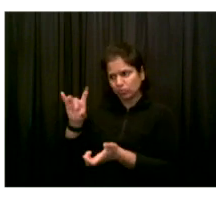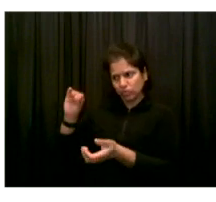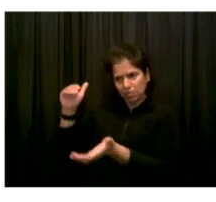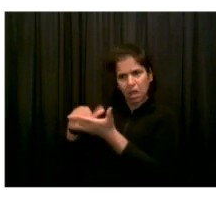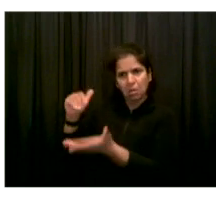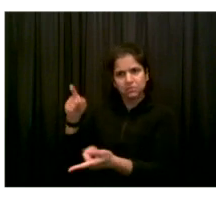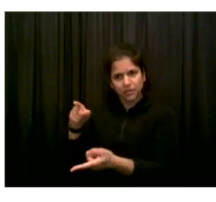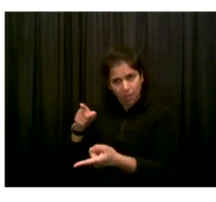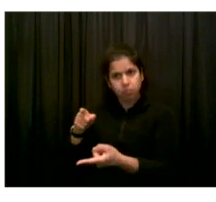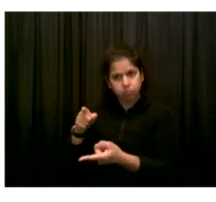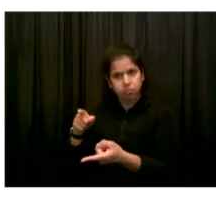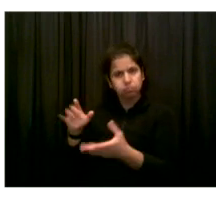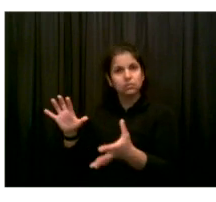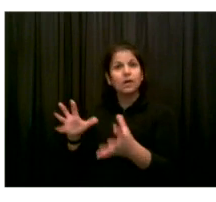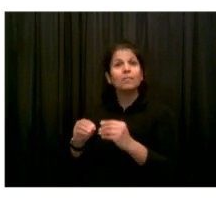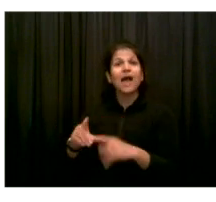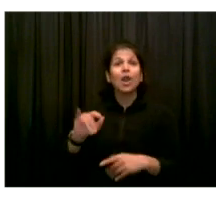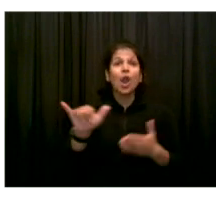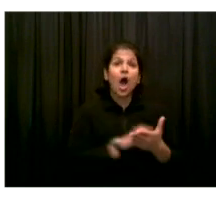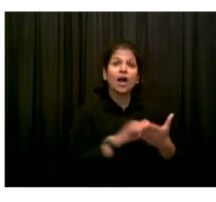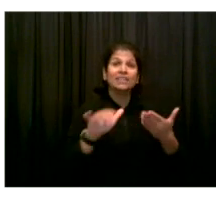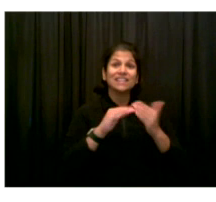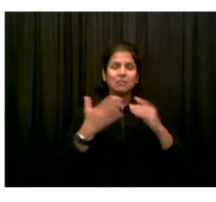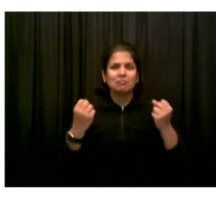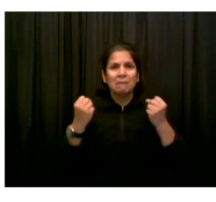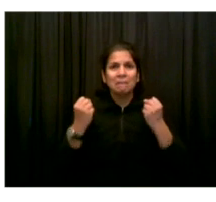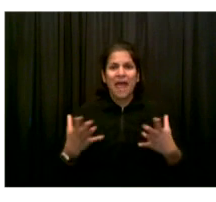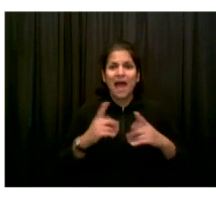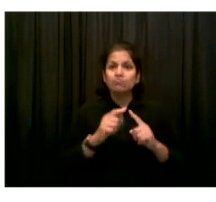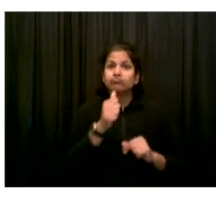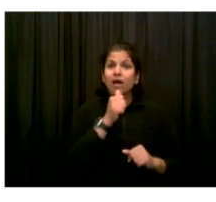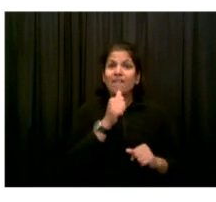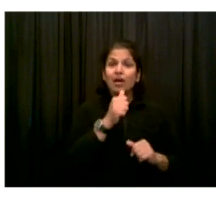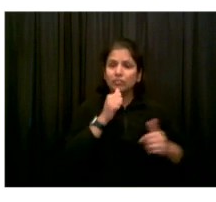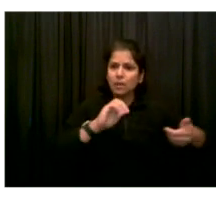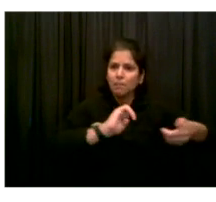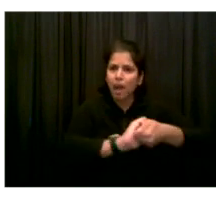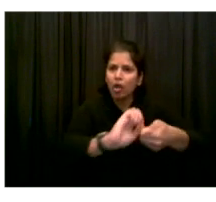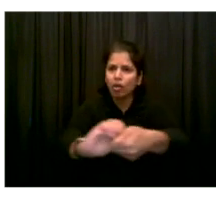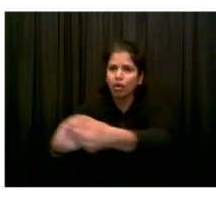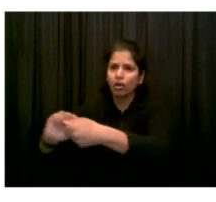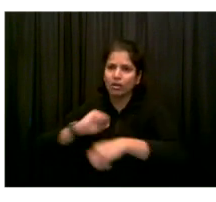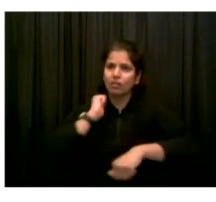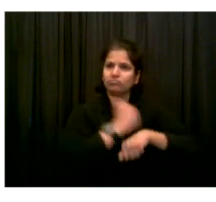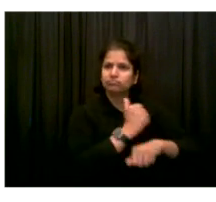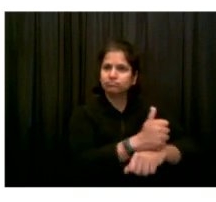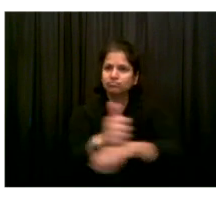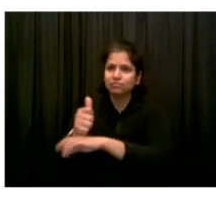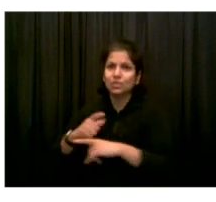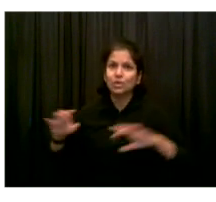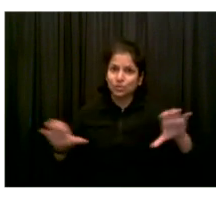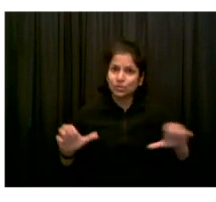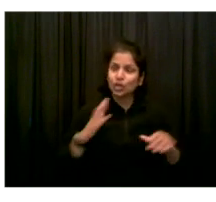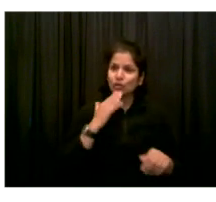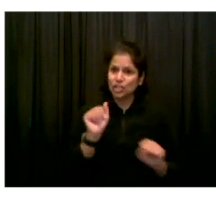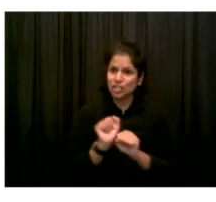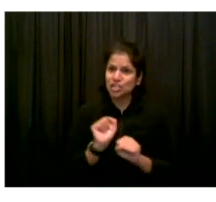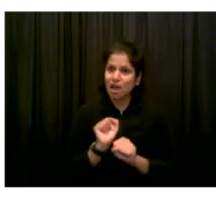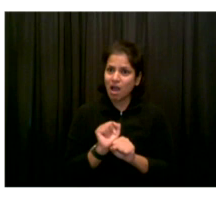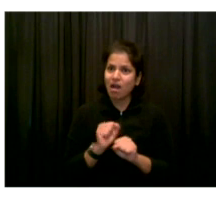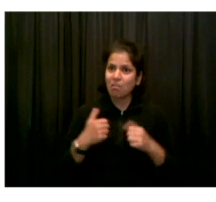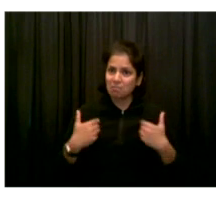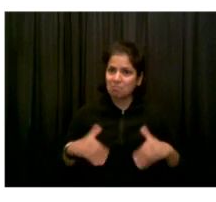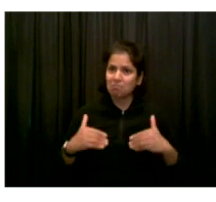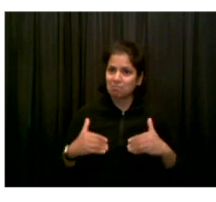private practices, our community health centers are doing really important work. We as a city want to make sure that we're offering testing equitably to every neighborhood. We have